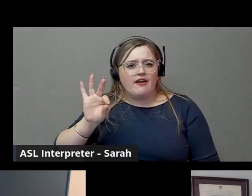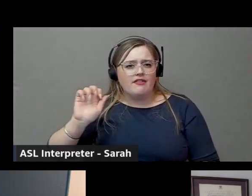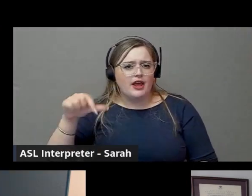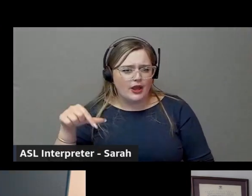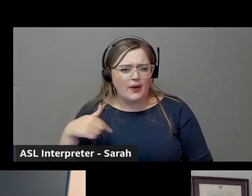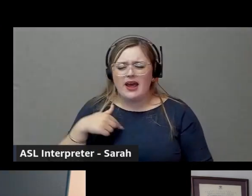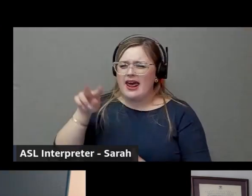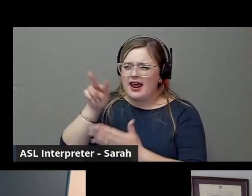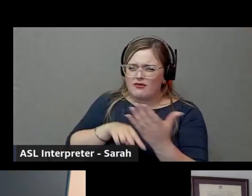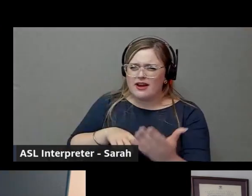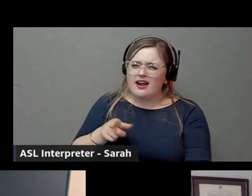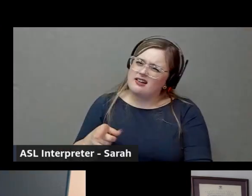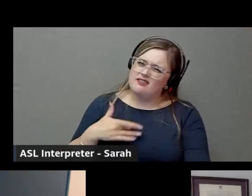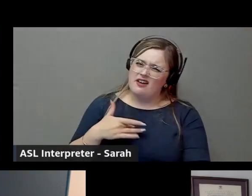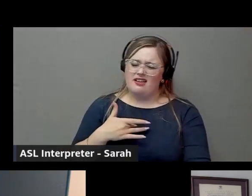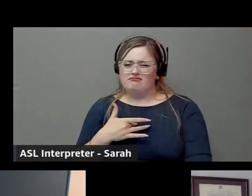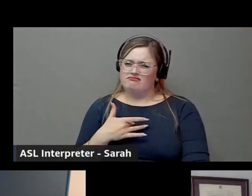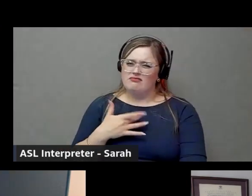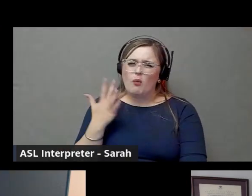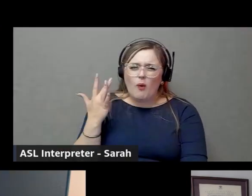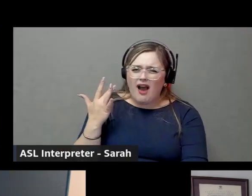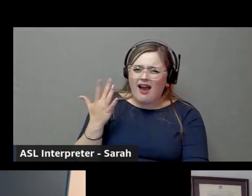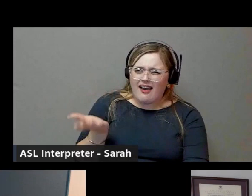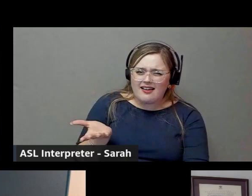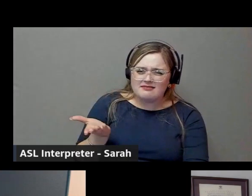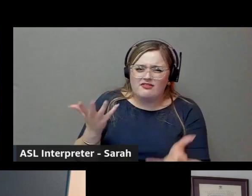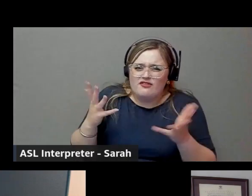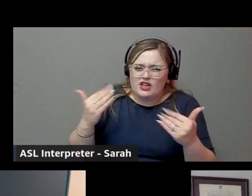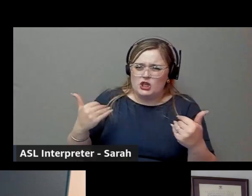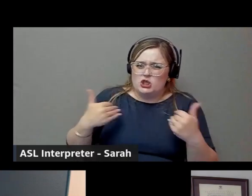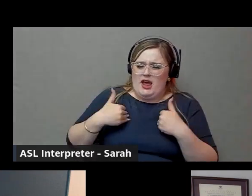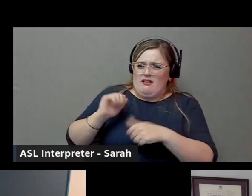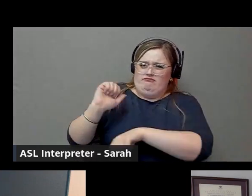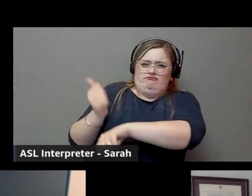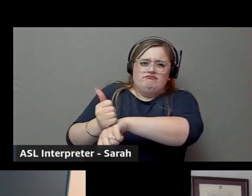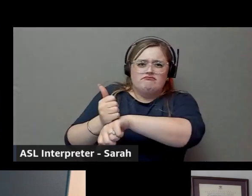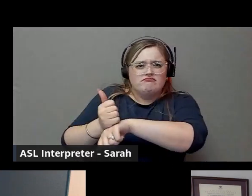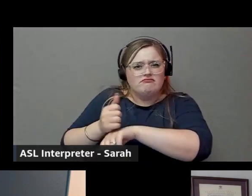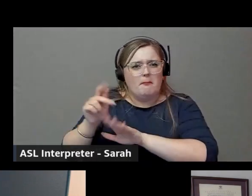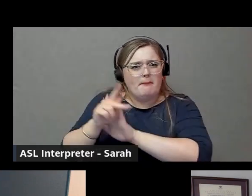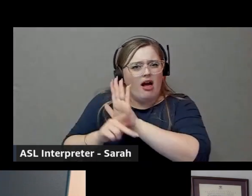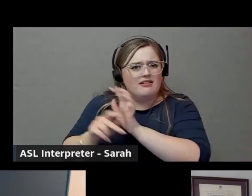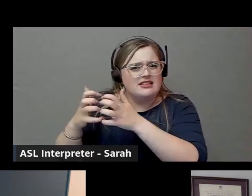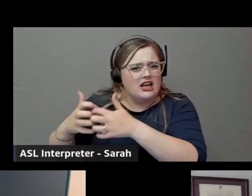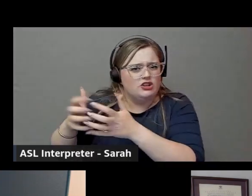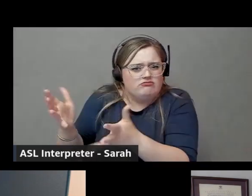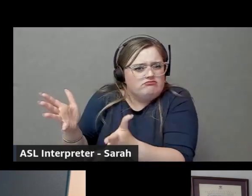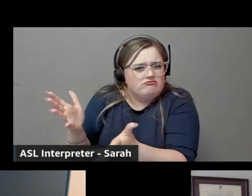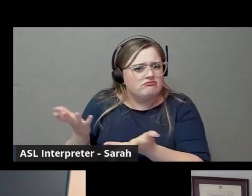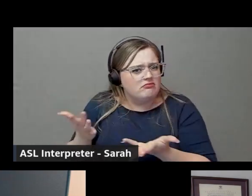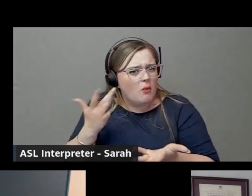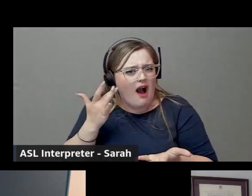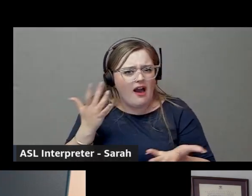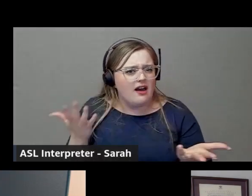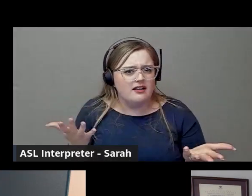this. There are existing policy engines. What is so